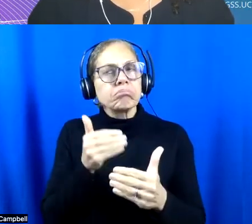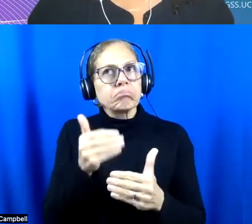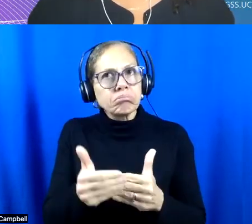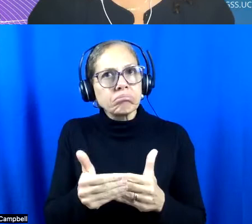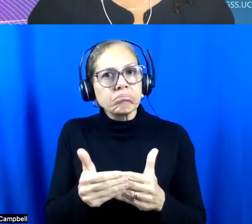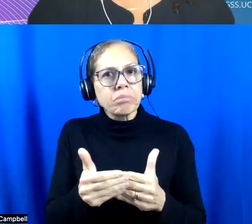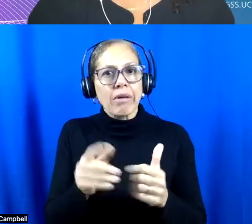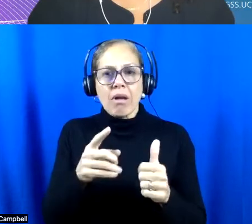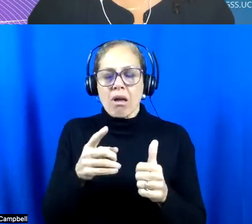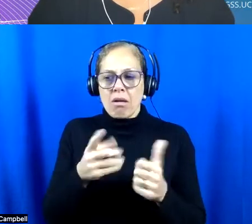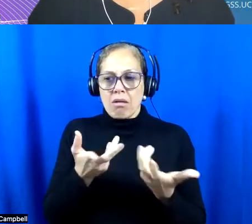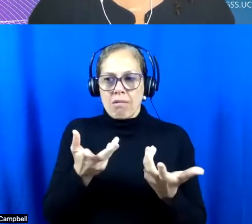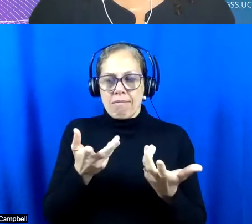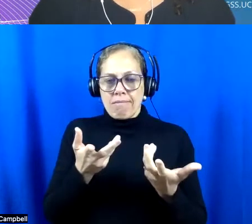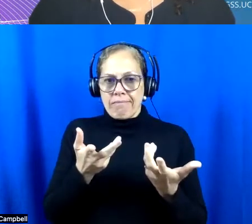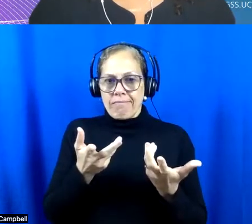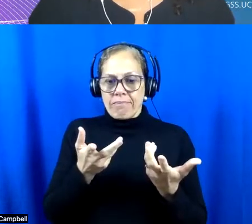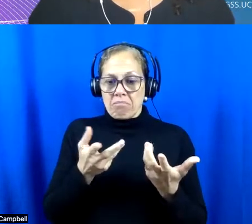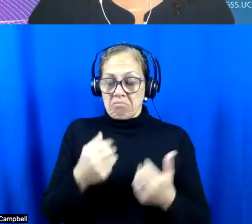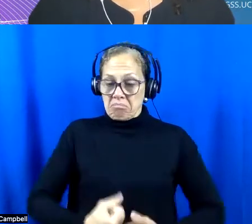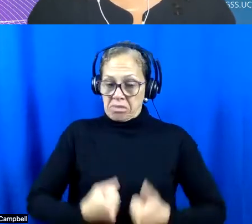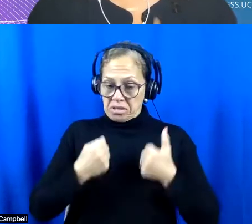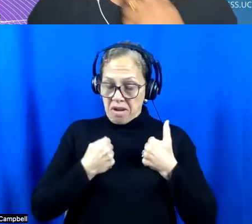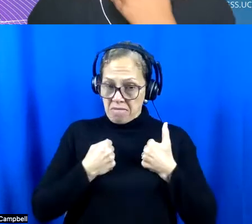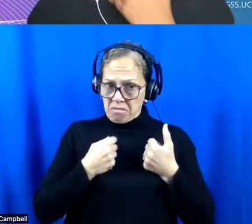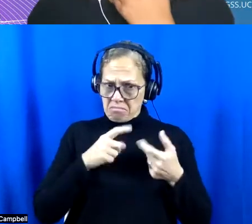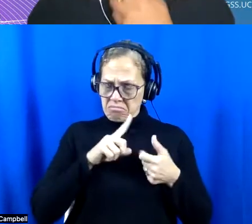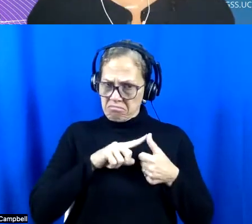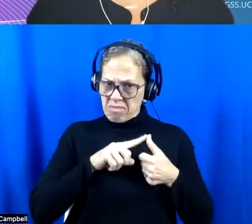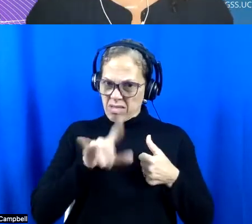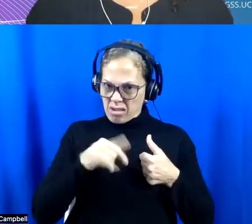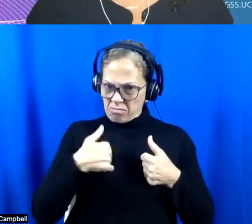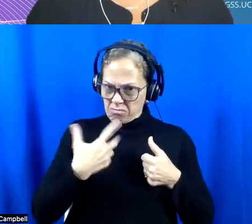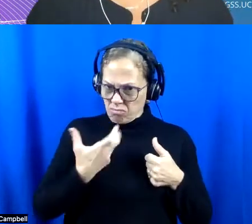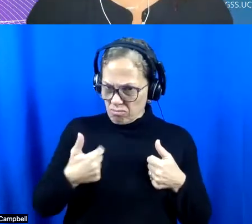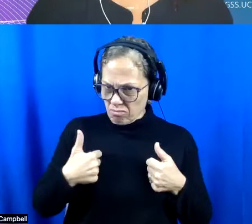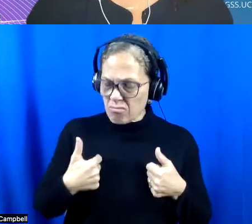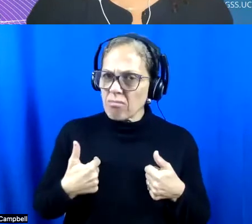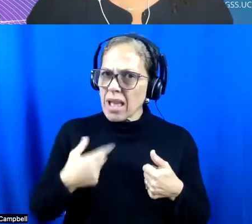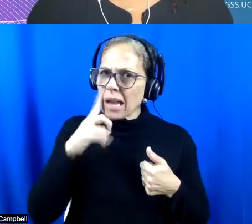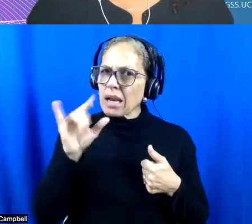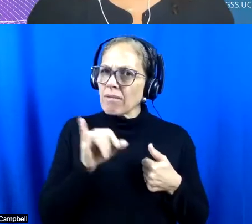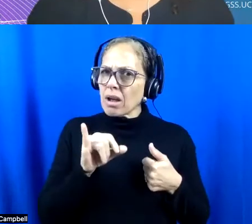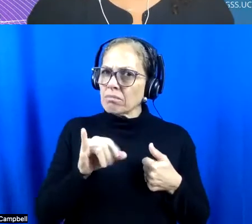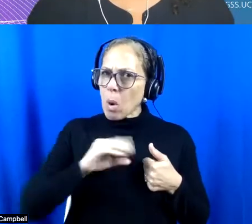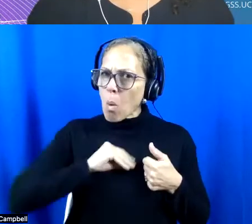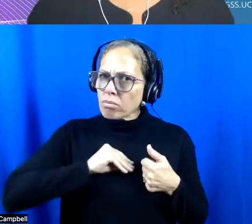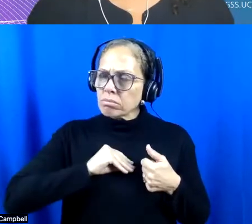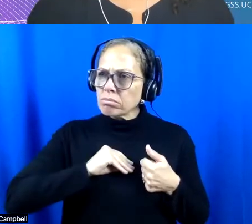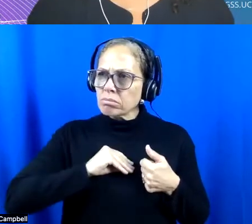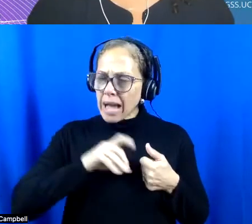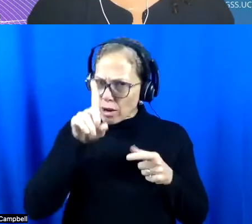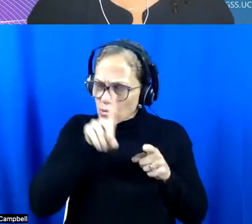yourself, whether that is a term, if that is an identity that, that you own, that you agree